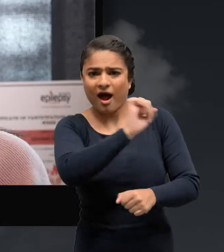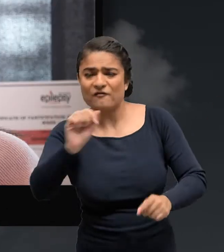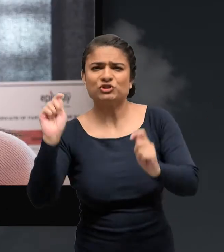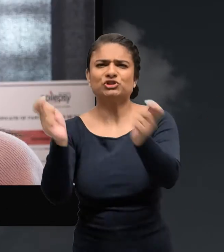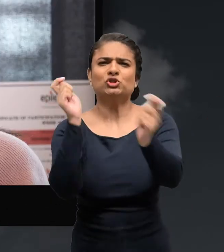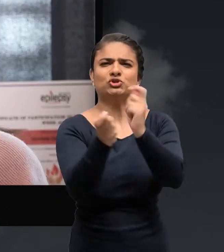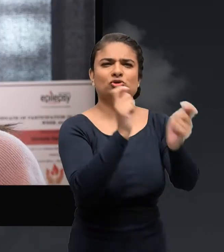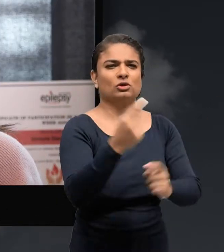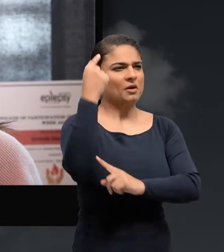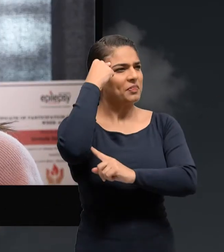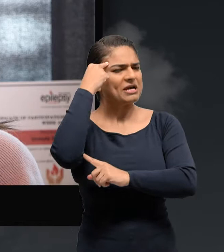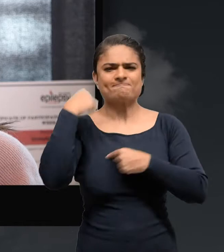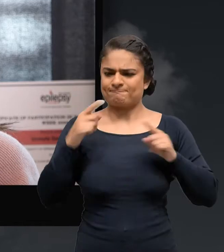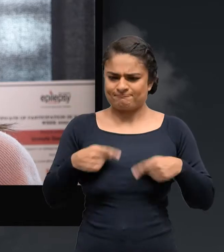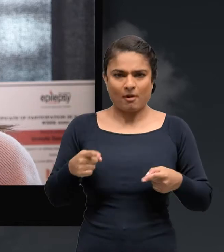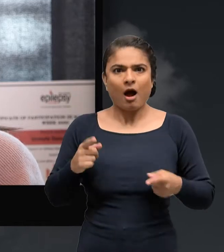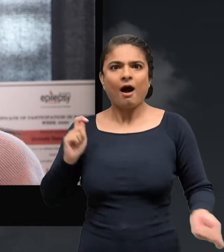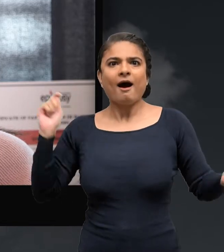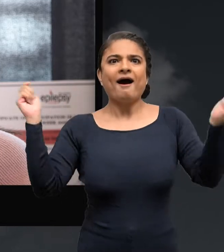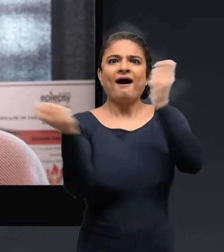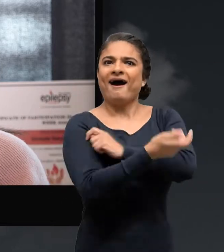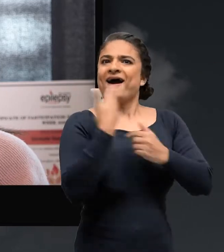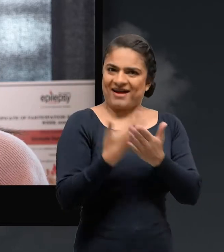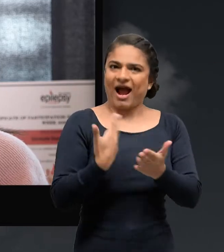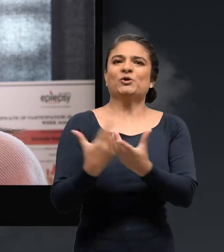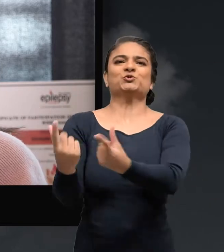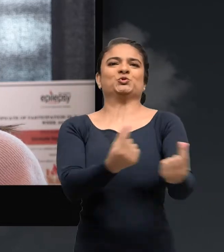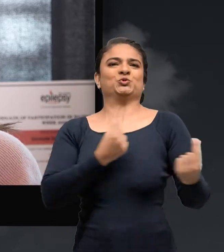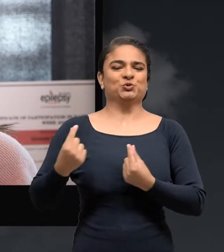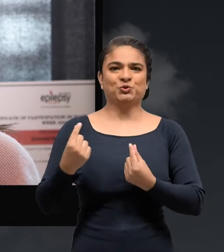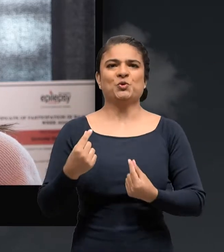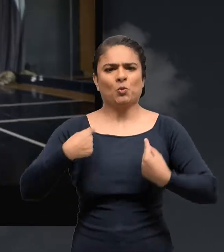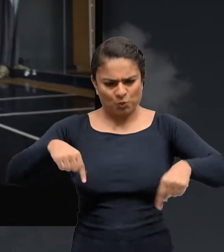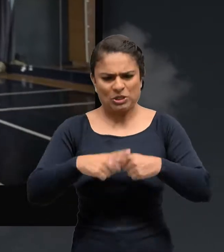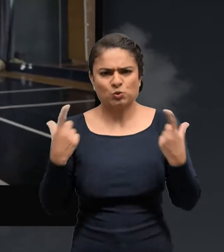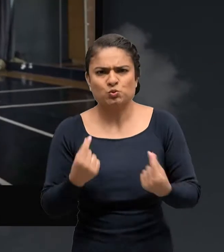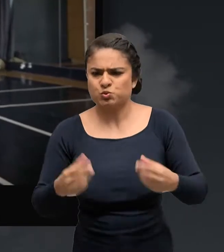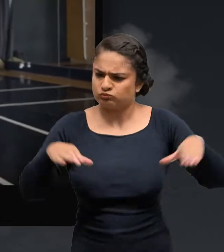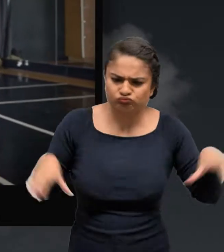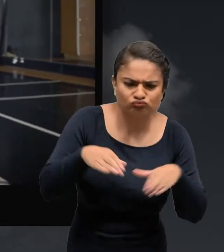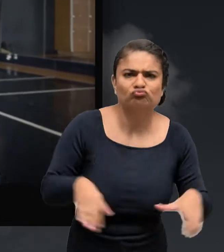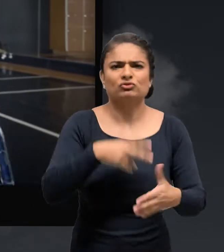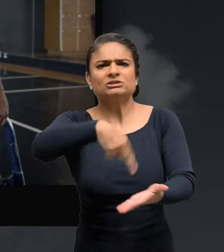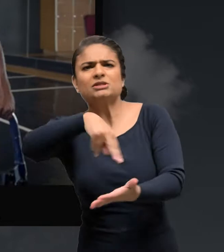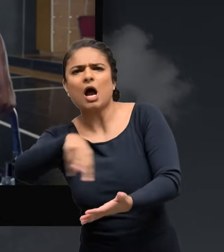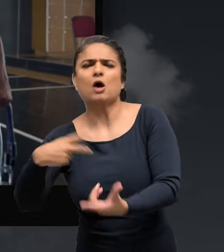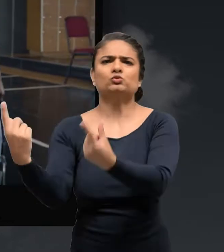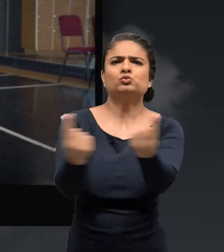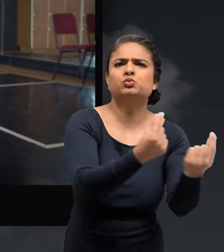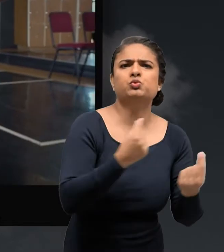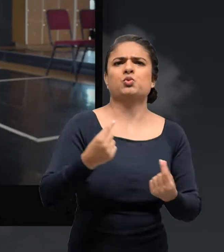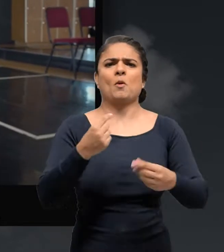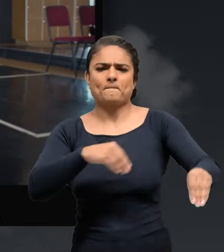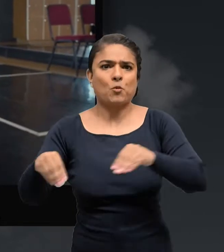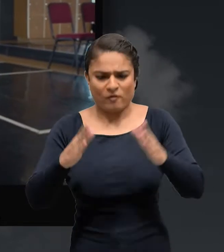of people don't think that they could be this active. So already in terms of physicality, being able to move in ways that you